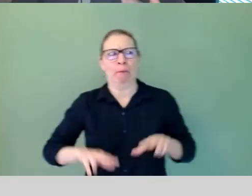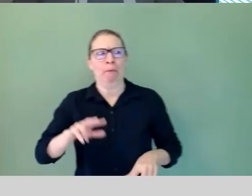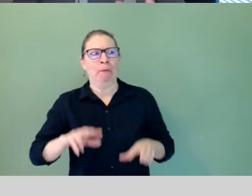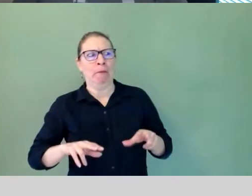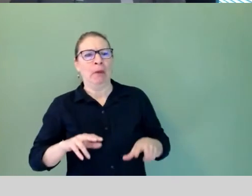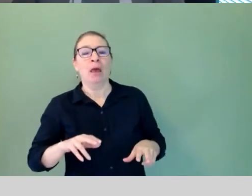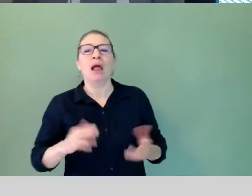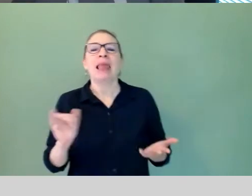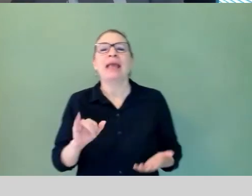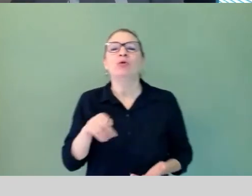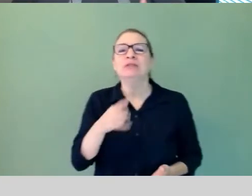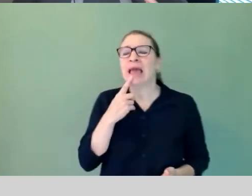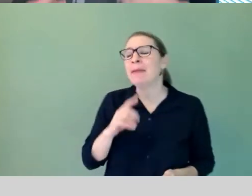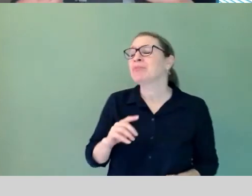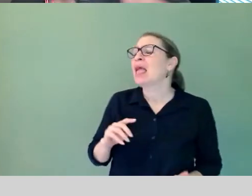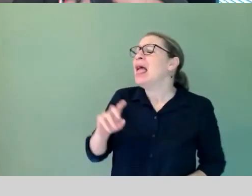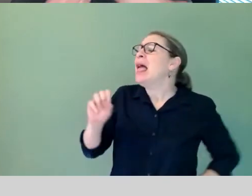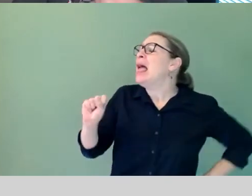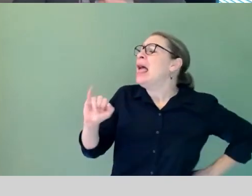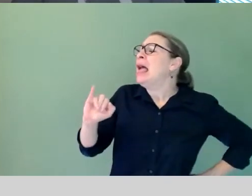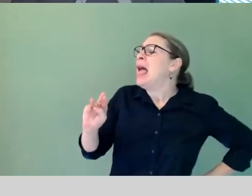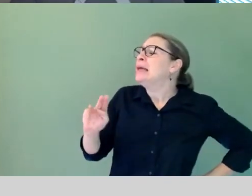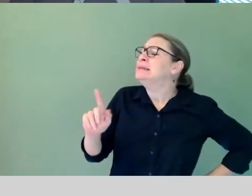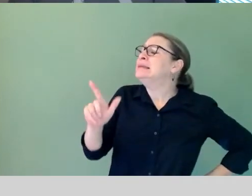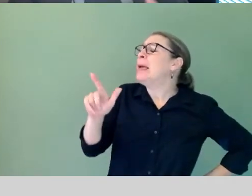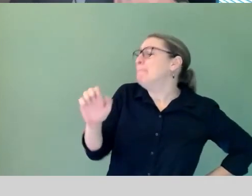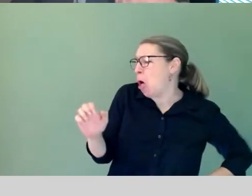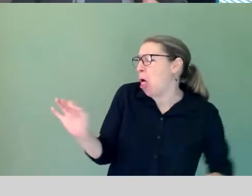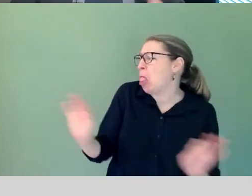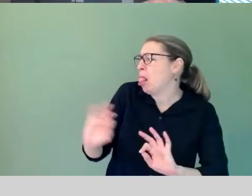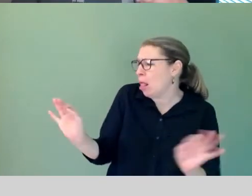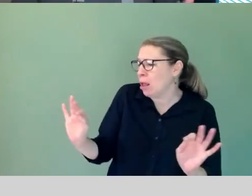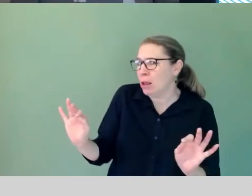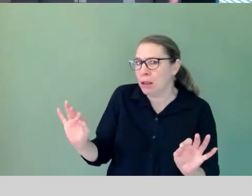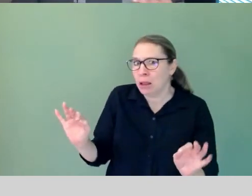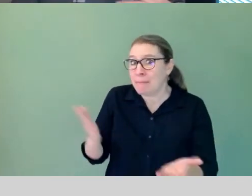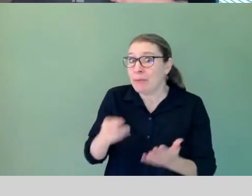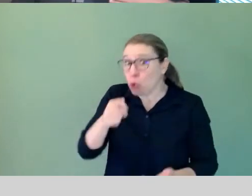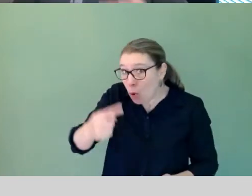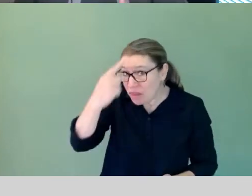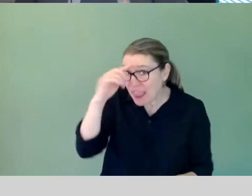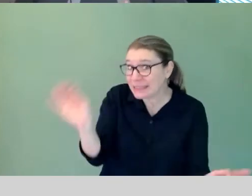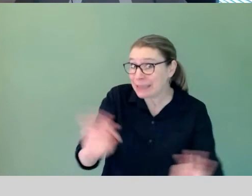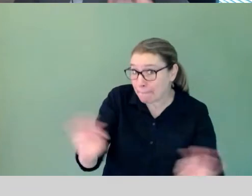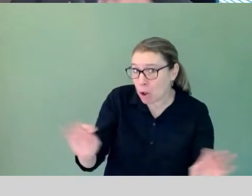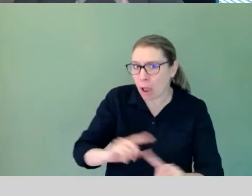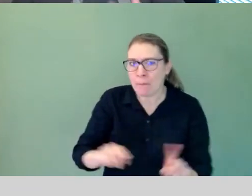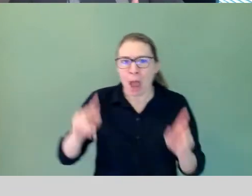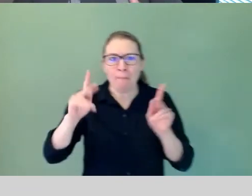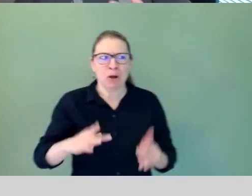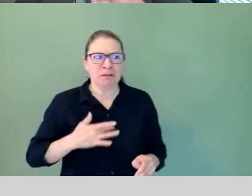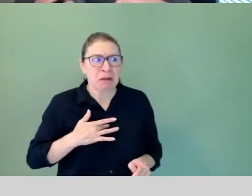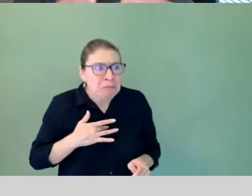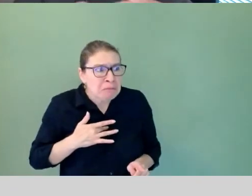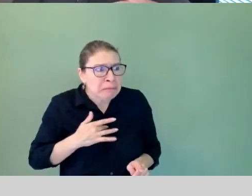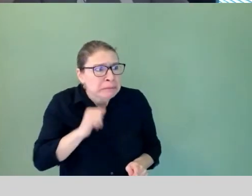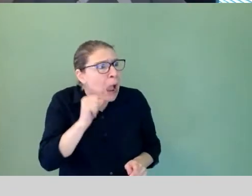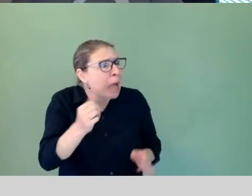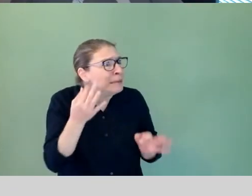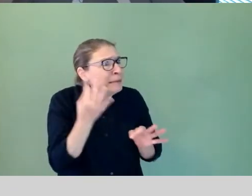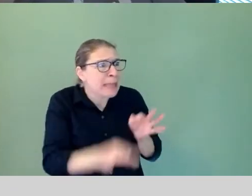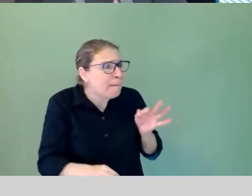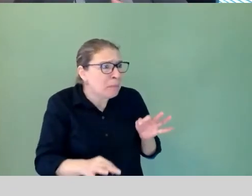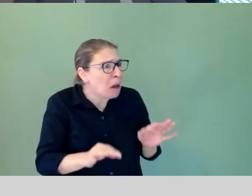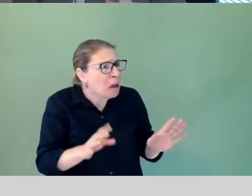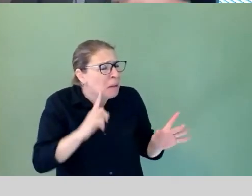This might be challenging to someone else. What you consider simple could be considered challenging. And by doing this, by saying simply do this, if you say simply